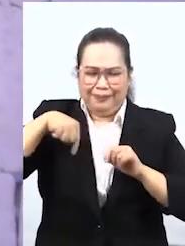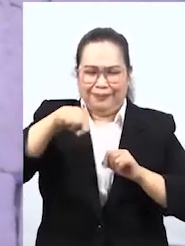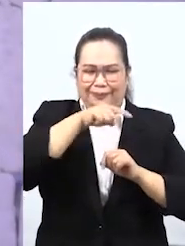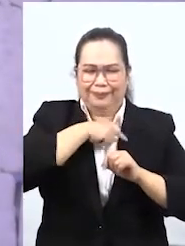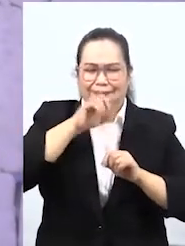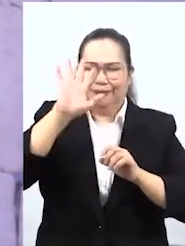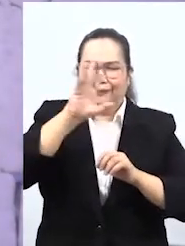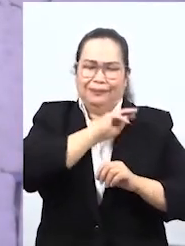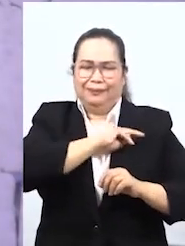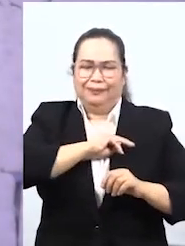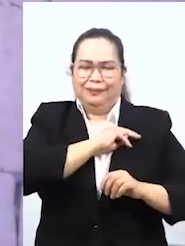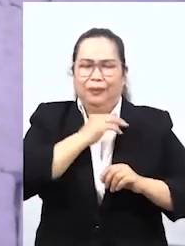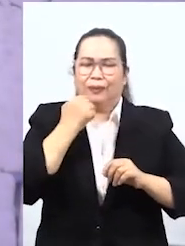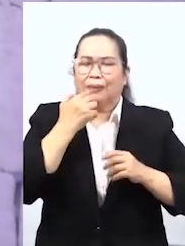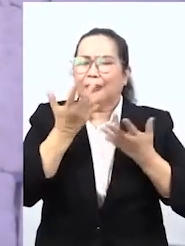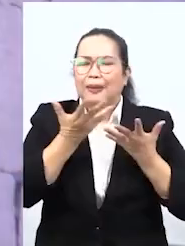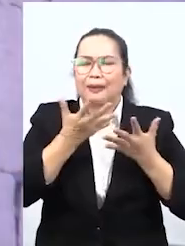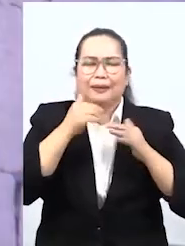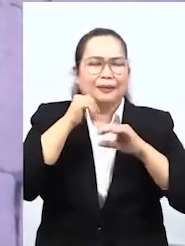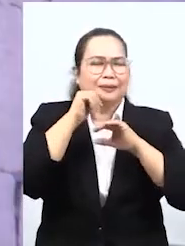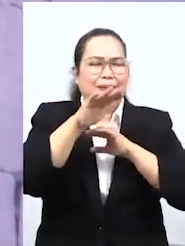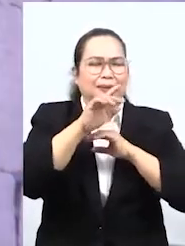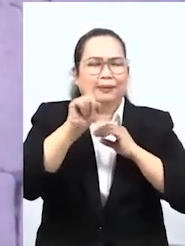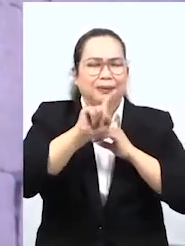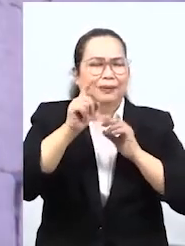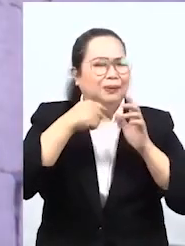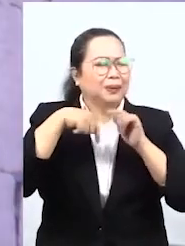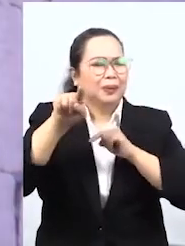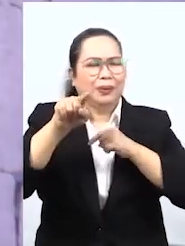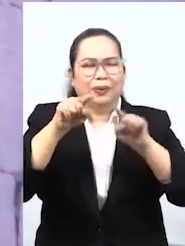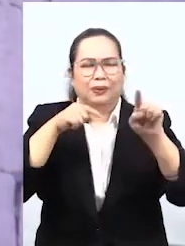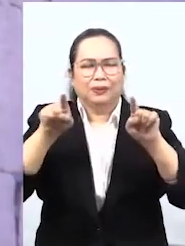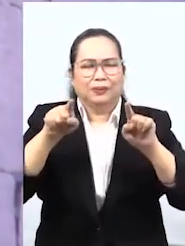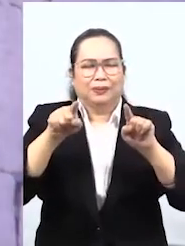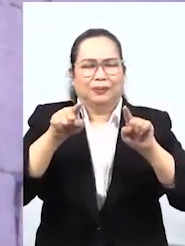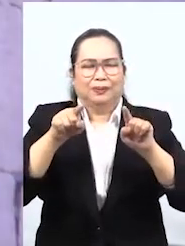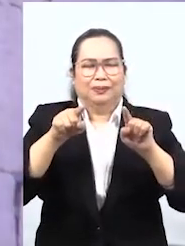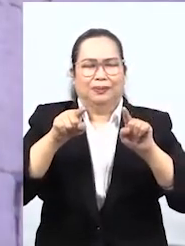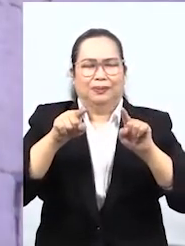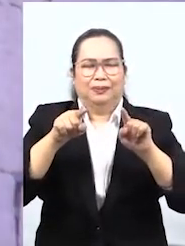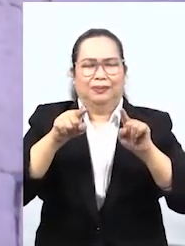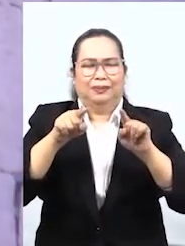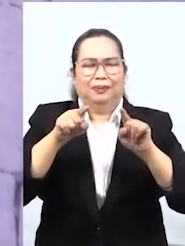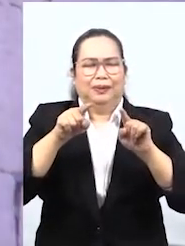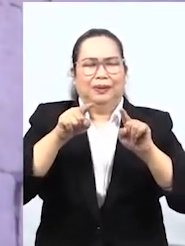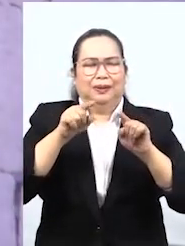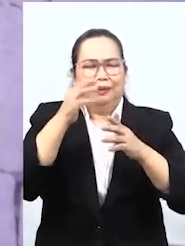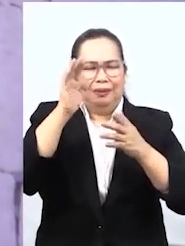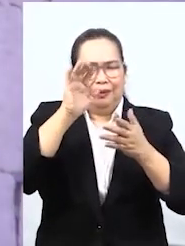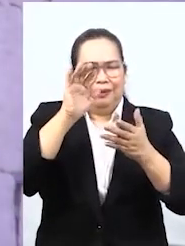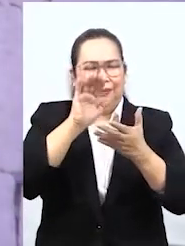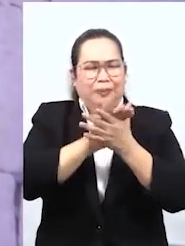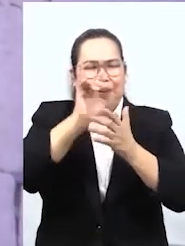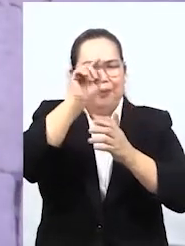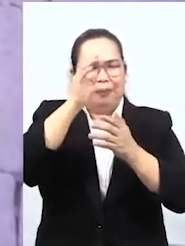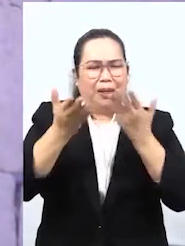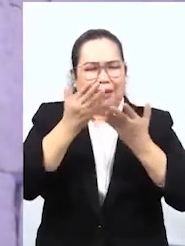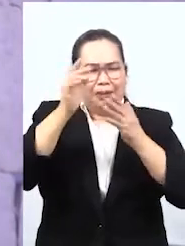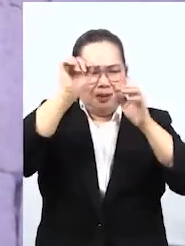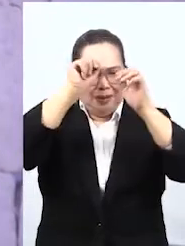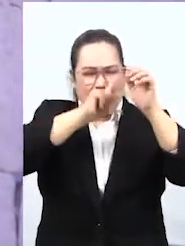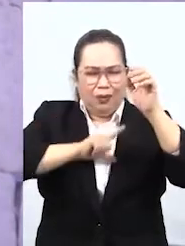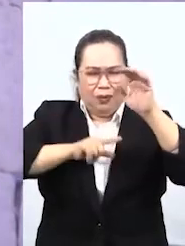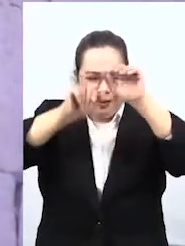be your missionaries wherever you send us and Wherever we go beloved of God may the Lord bless you